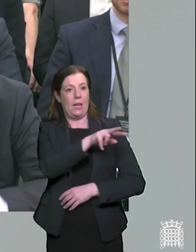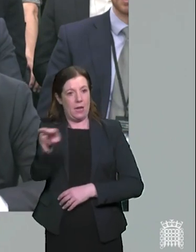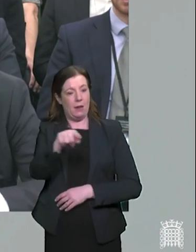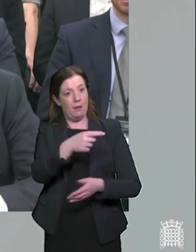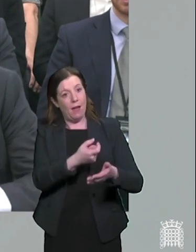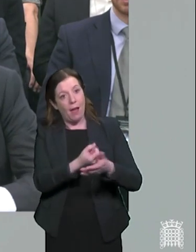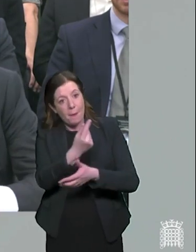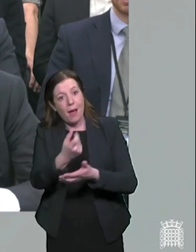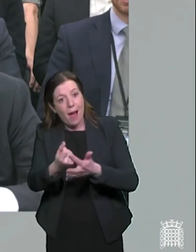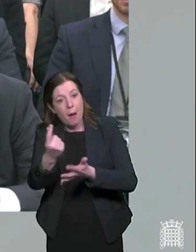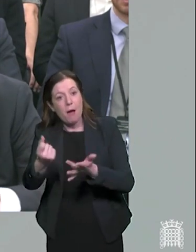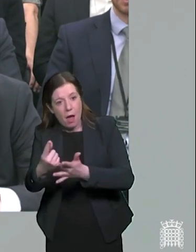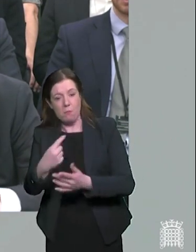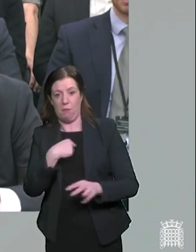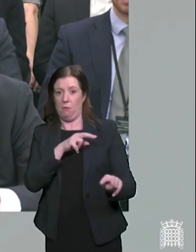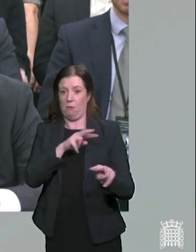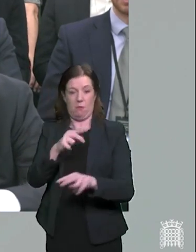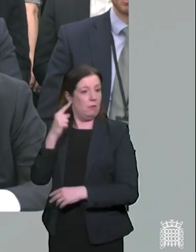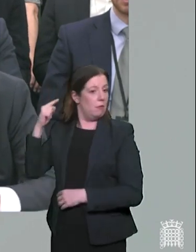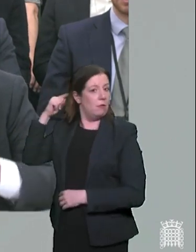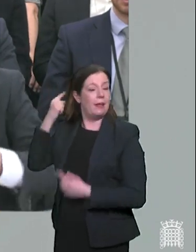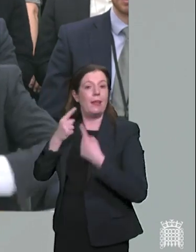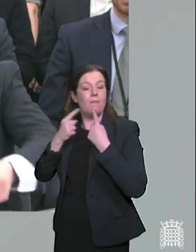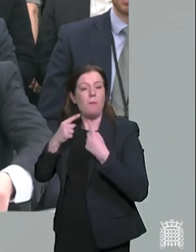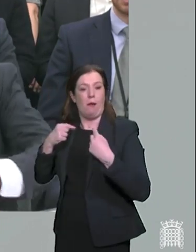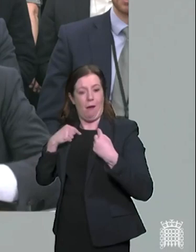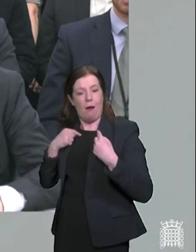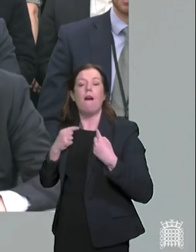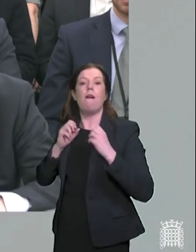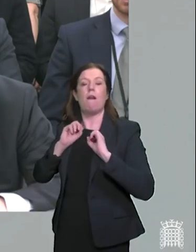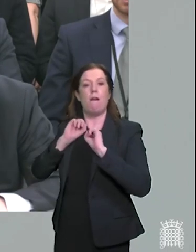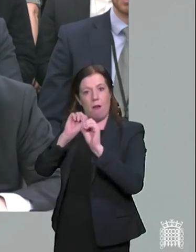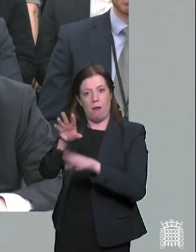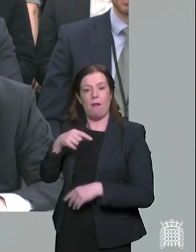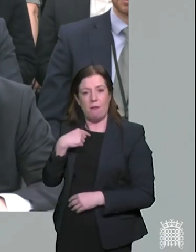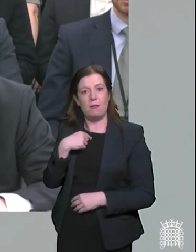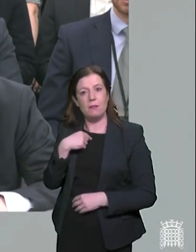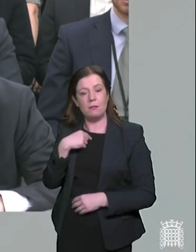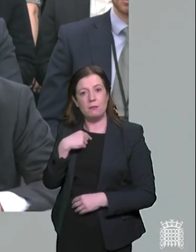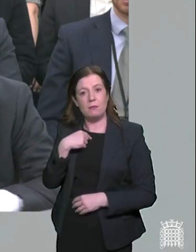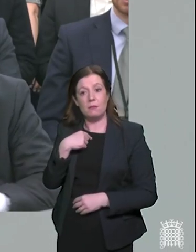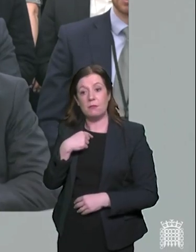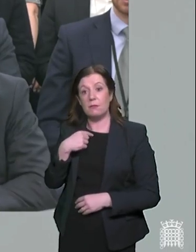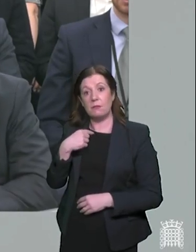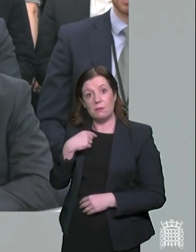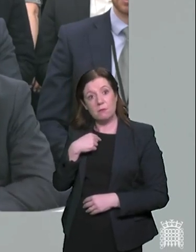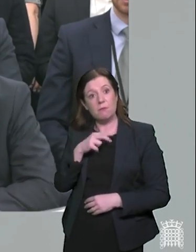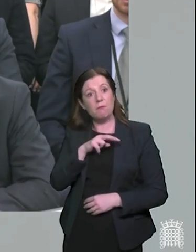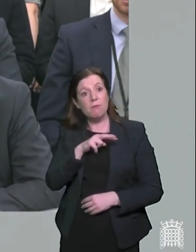events. But you have to understand how I saw them and what I saw during the period I was